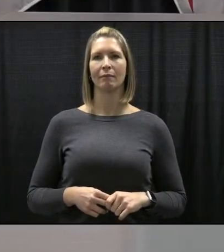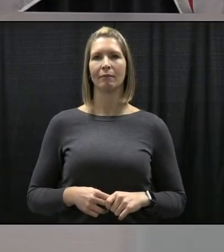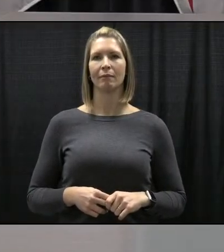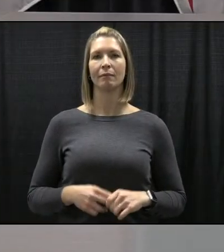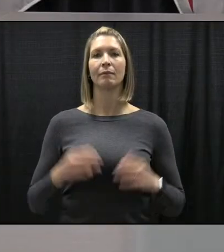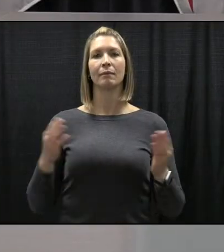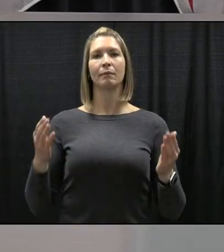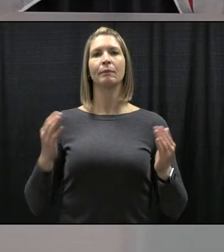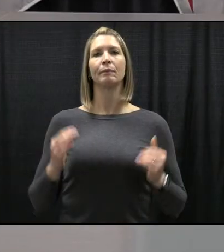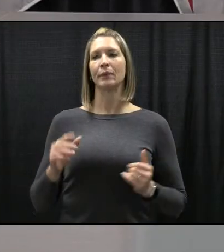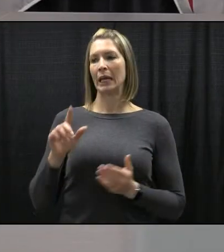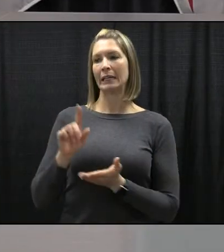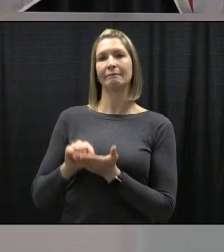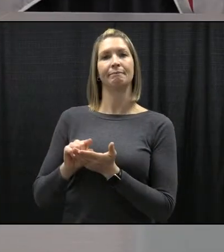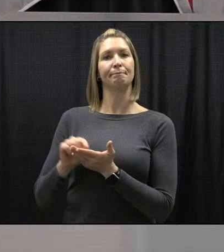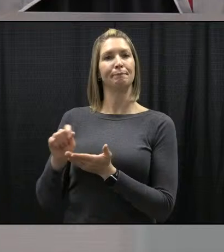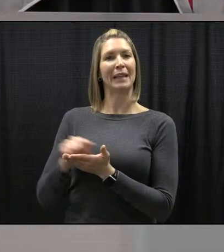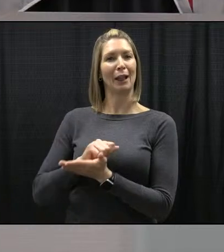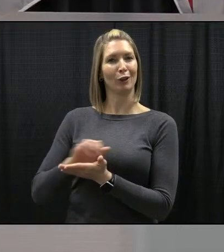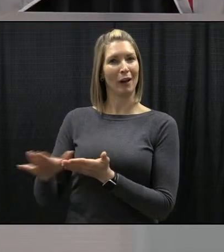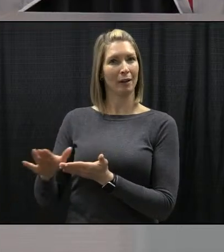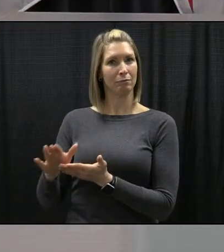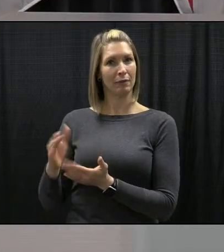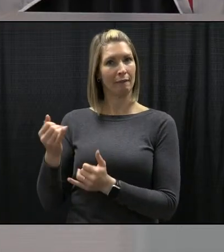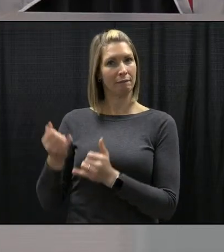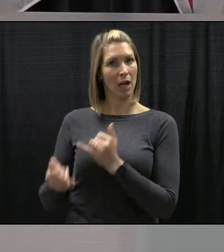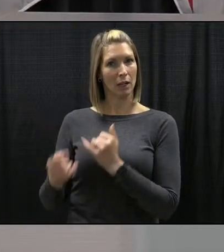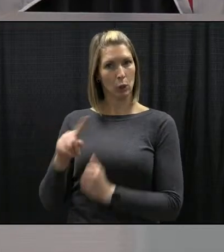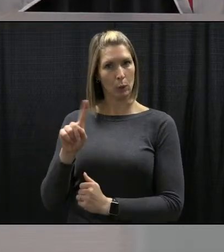Peter Jackson with the Telegram. Do you have a final question?